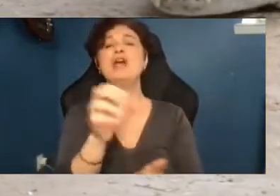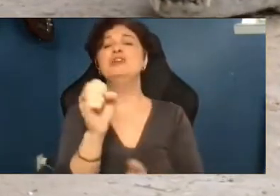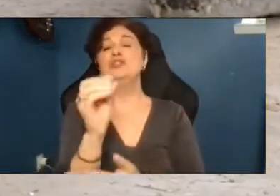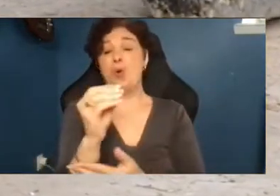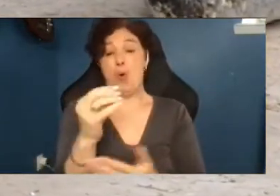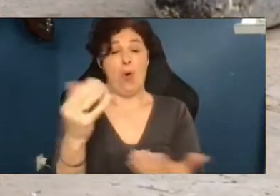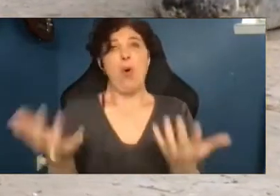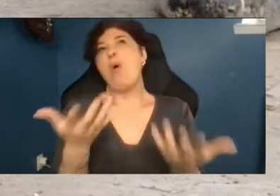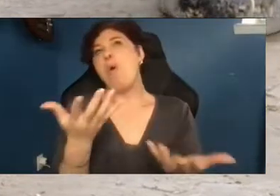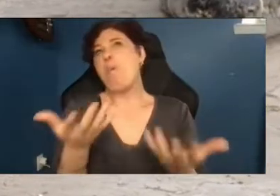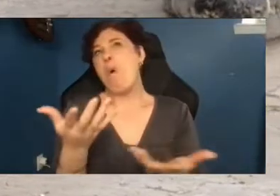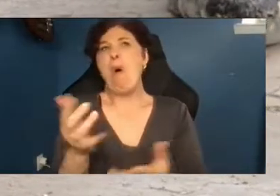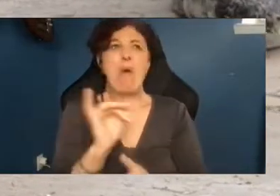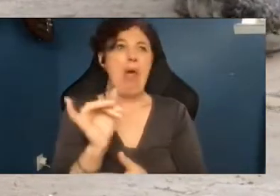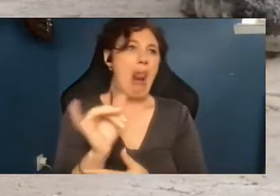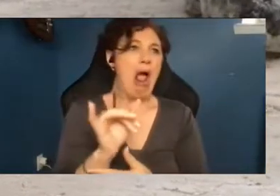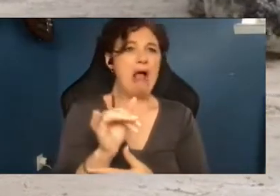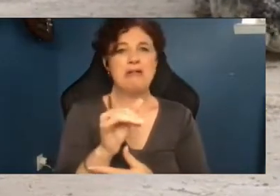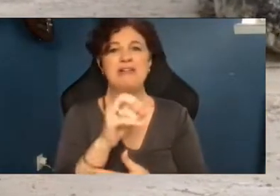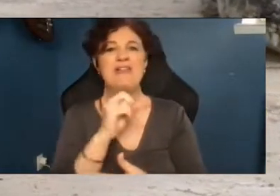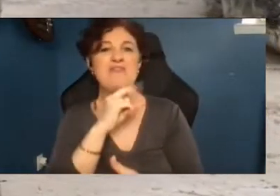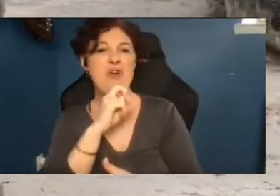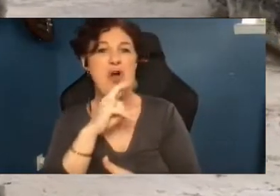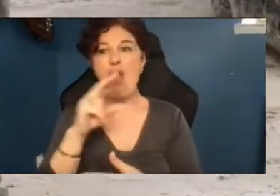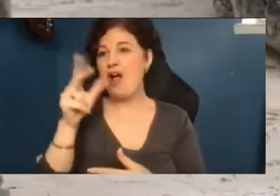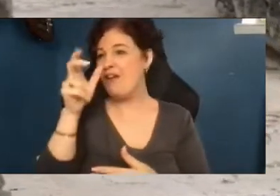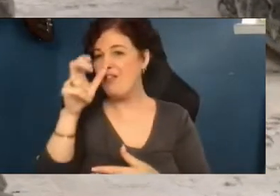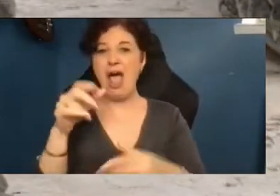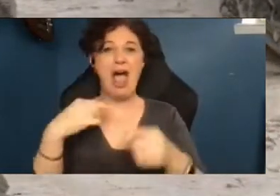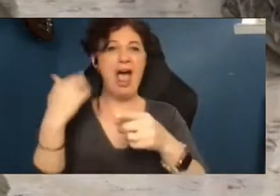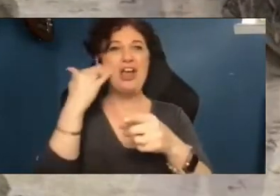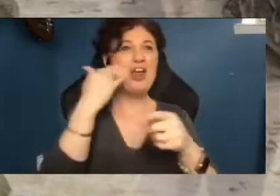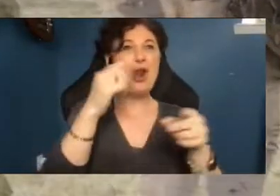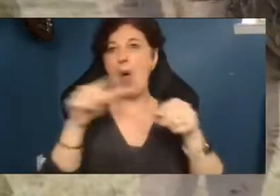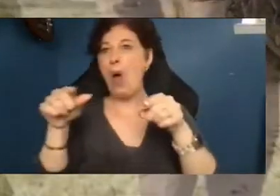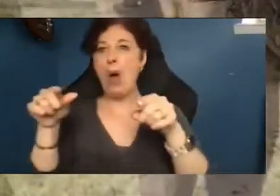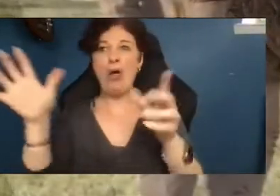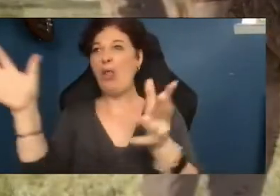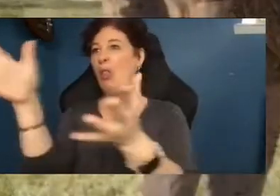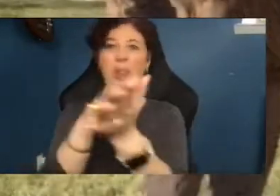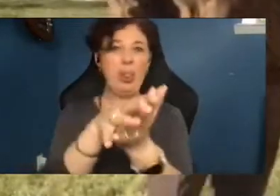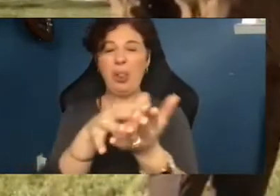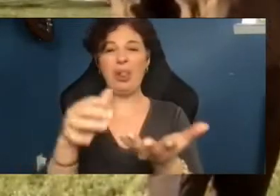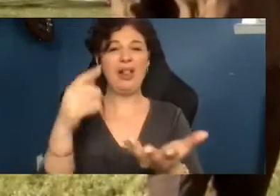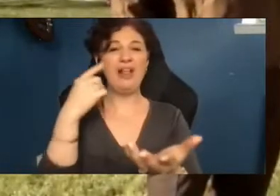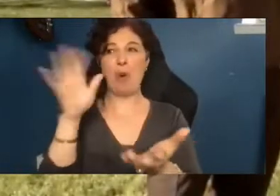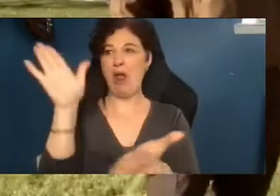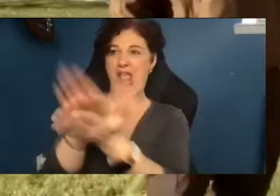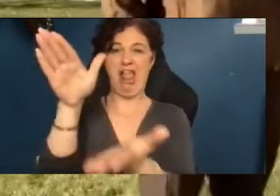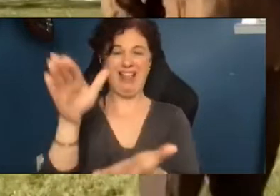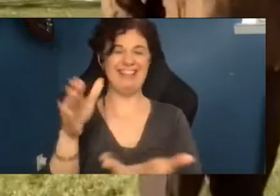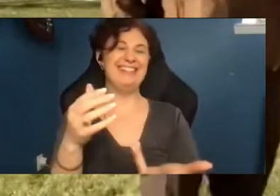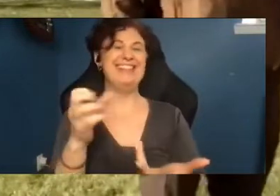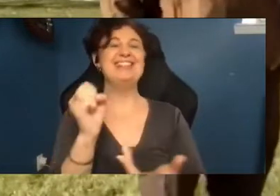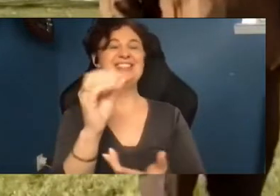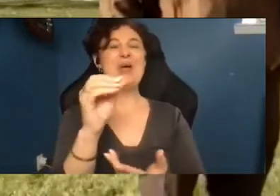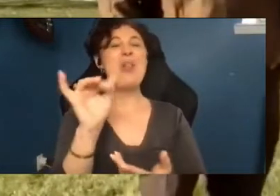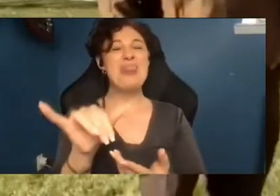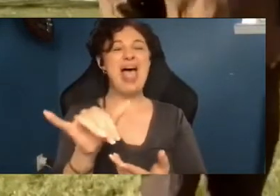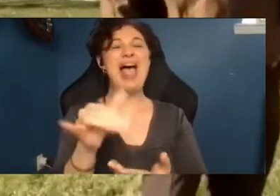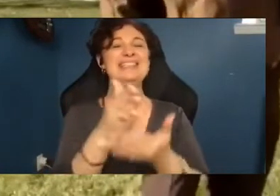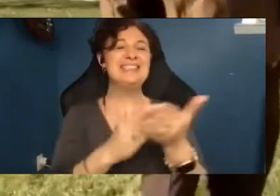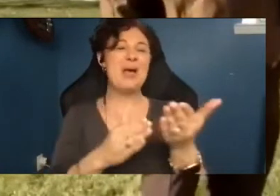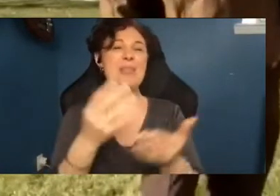us, we would have been like the fly to the frog, probably would have snapped off the side of the riverbank for a quick snack. So that's some of